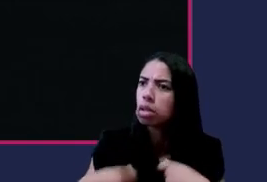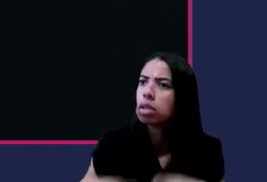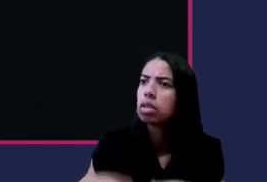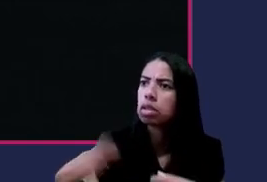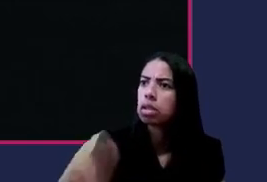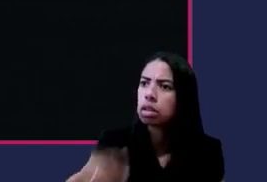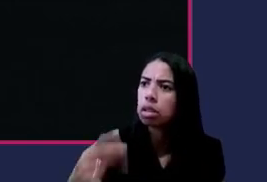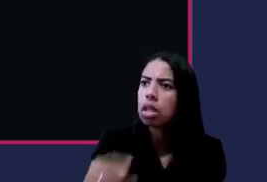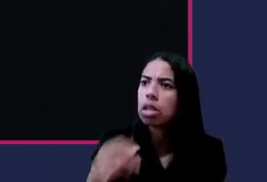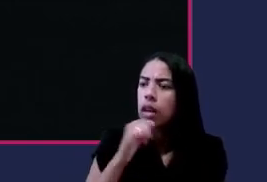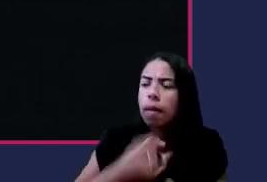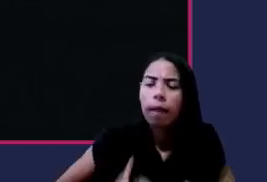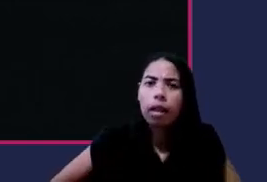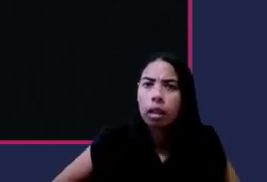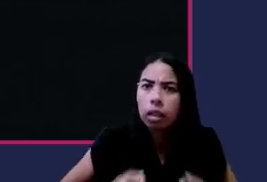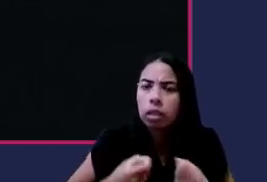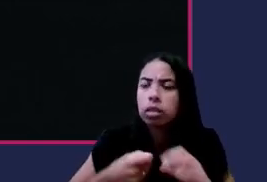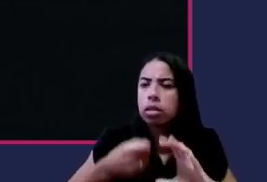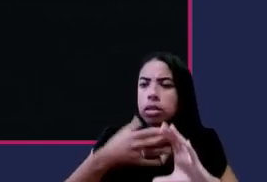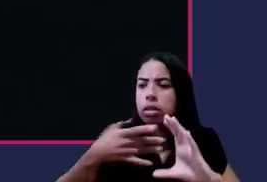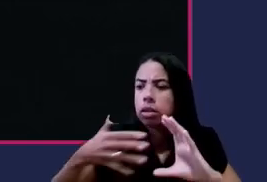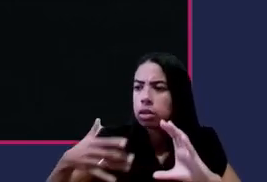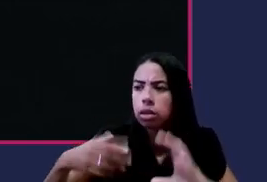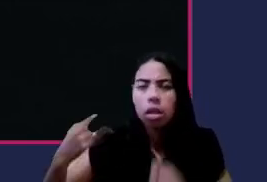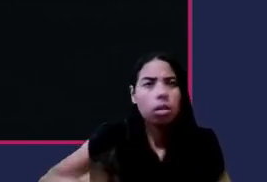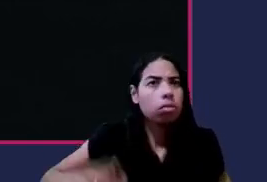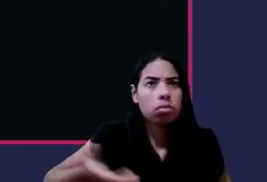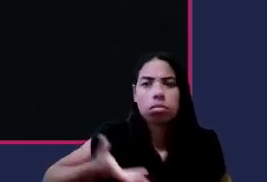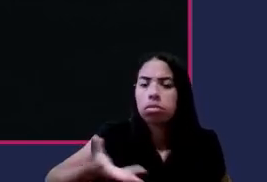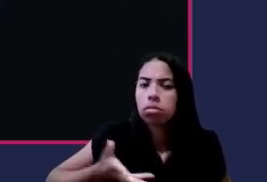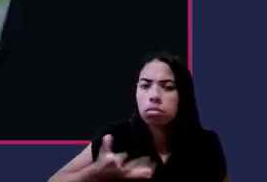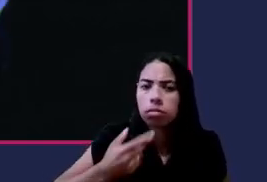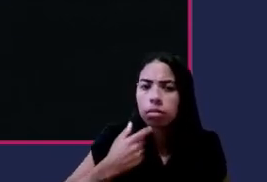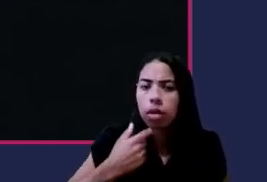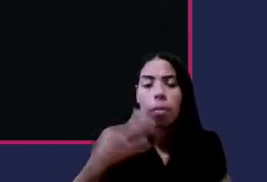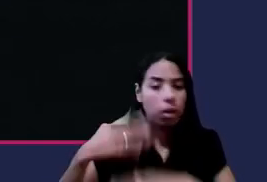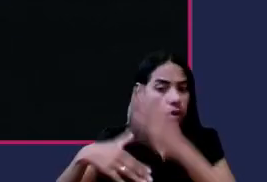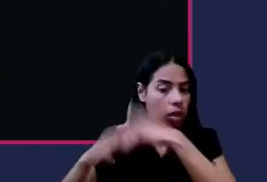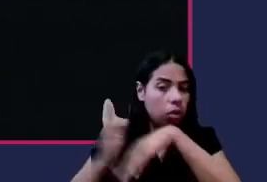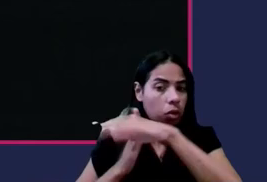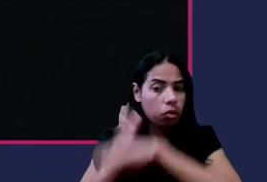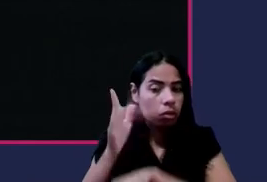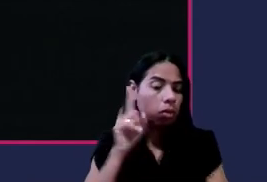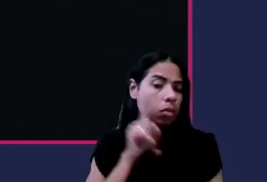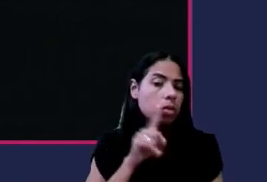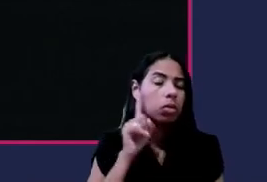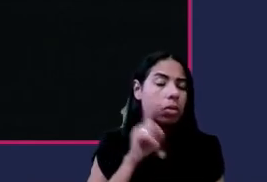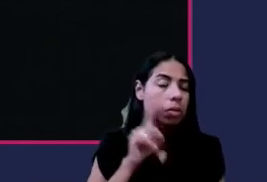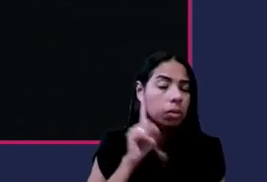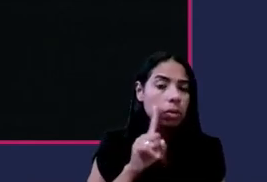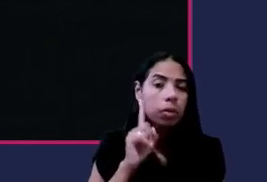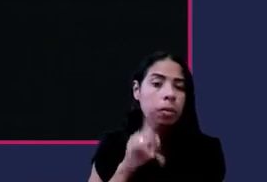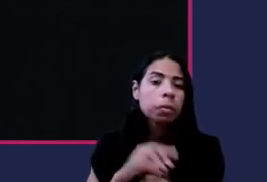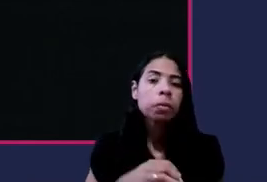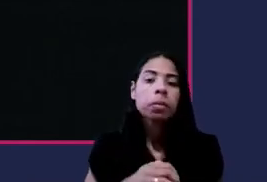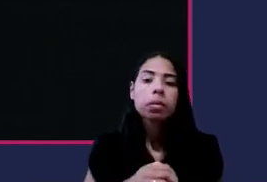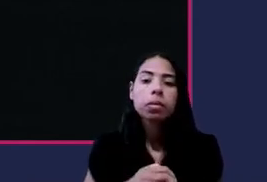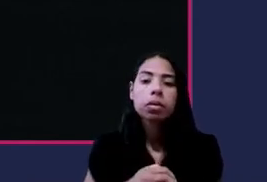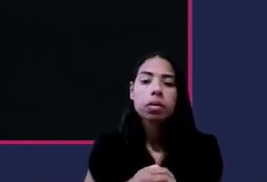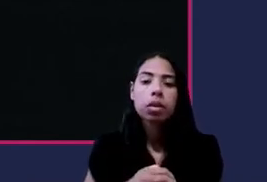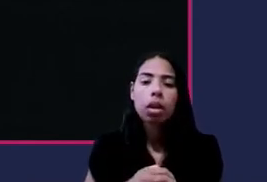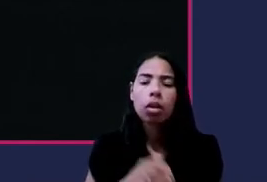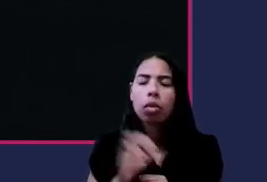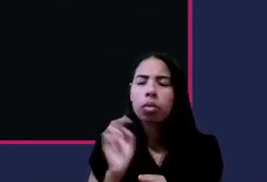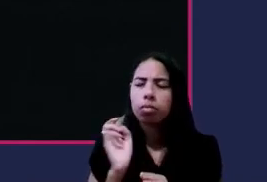rush. If you have a rare disease, you're in a rush. And I was in Baltimore in the US